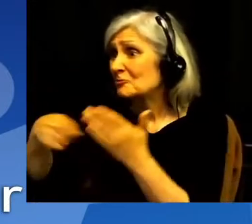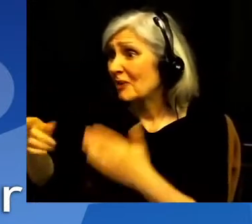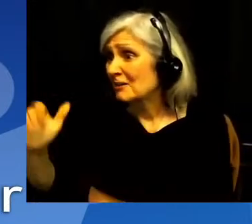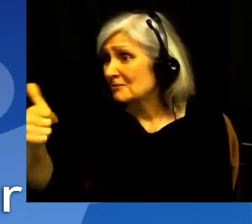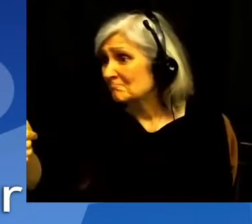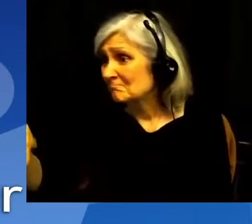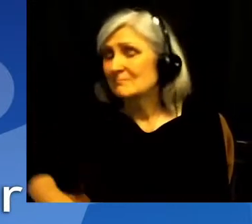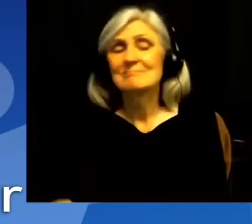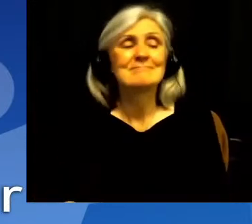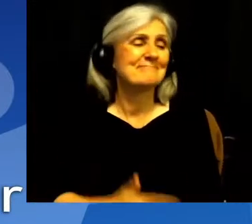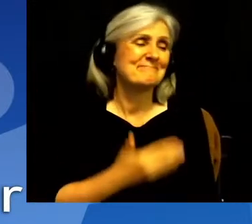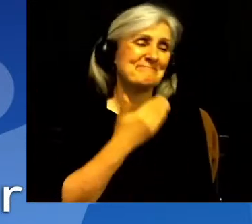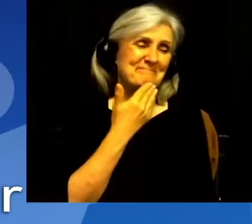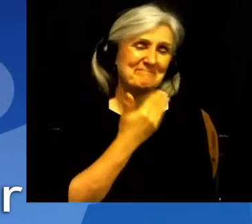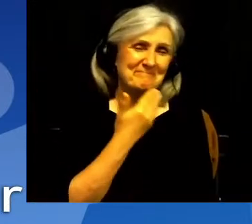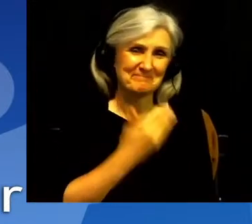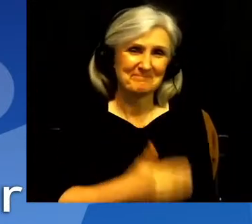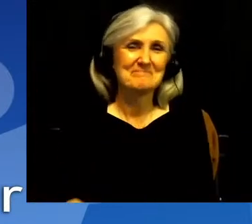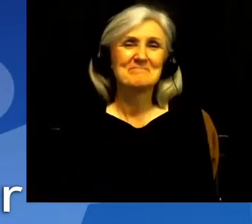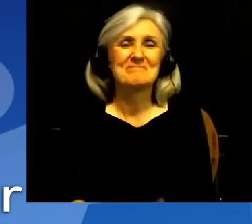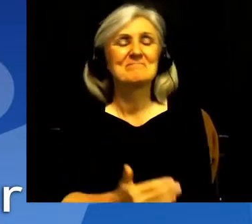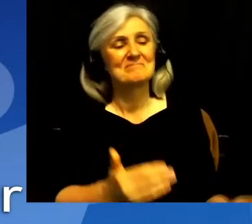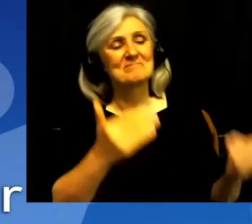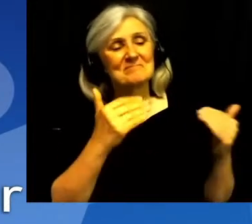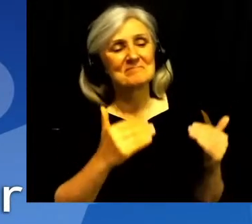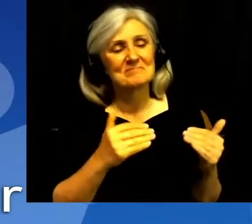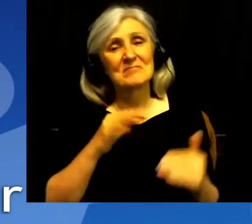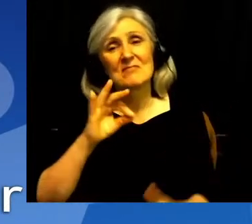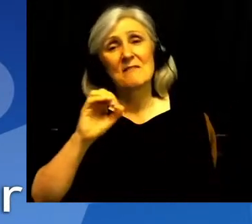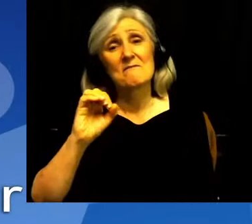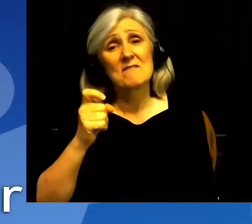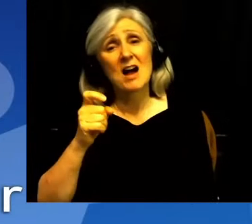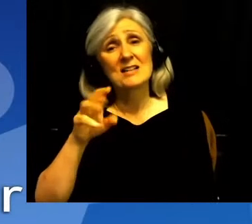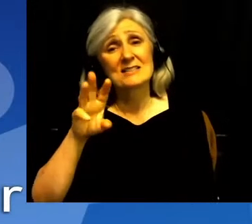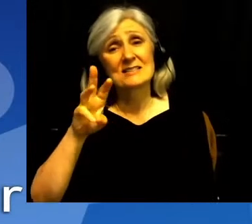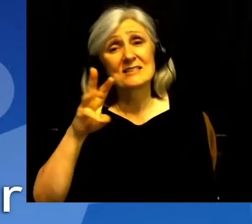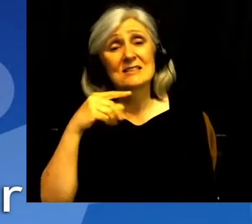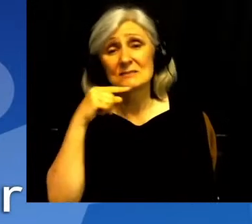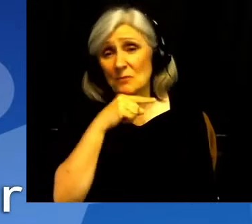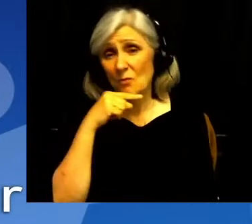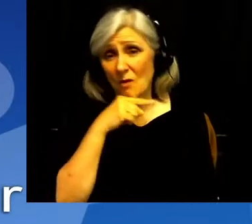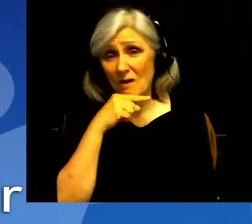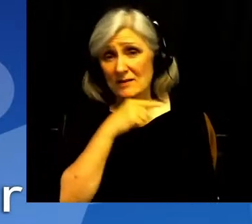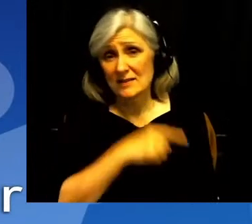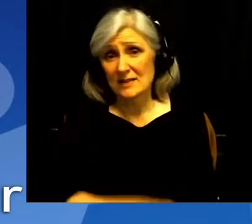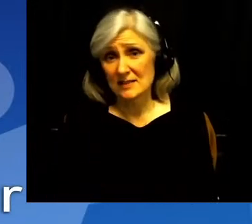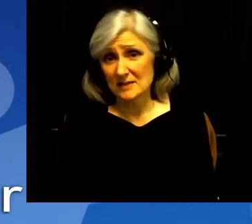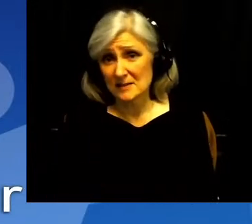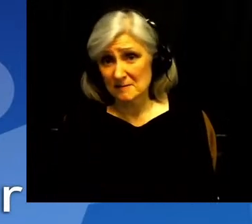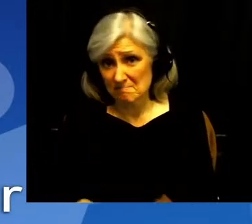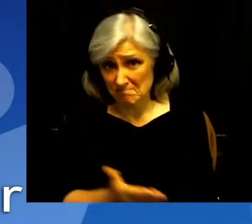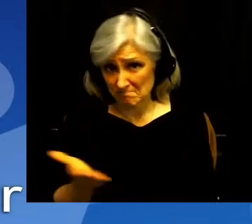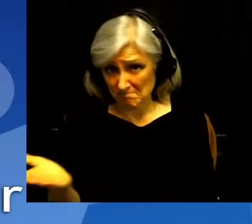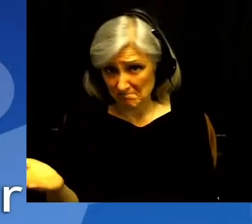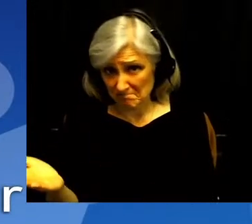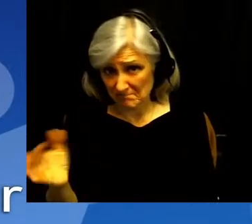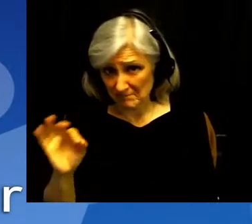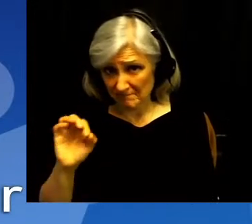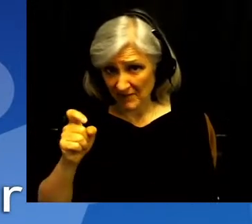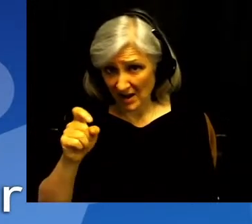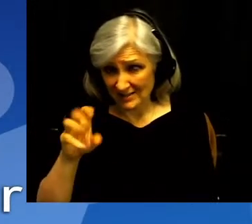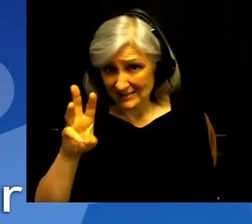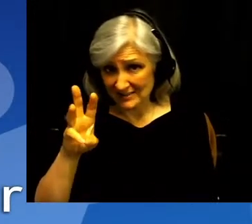All right, thank you for that, Todd. Let's try now Fox 6 in Milwaukee. Fox 6 in Milwaukee.